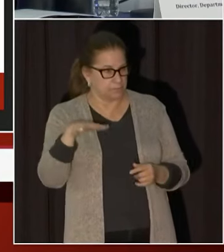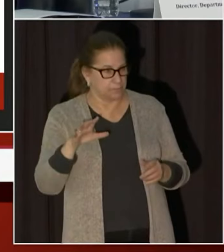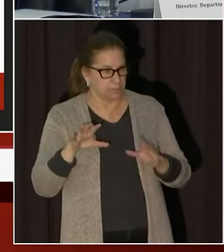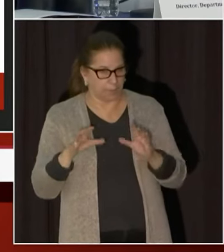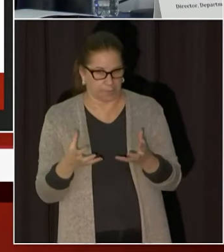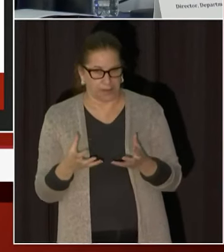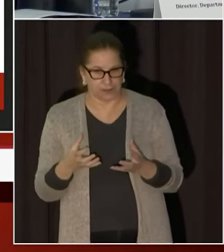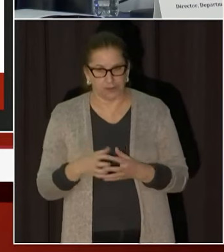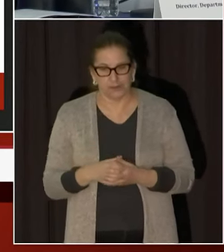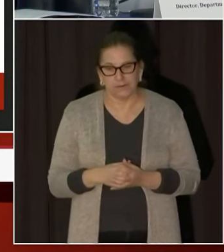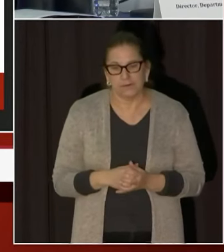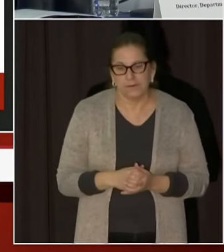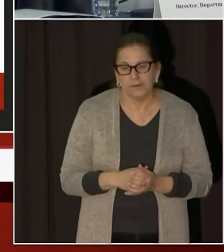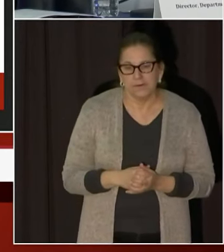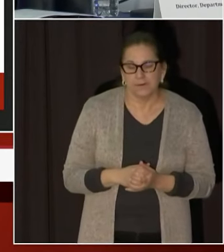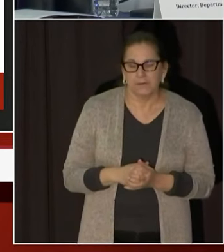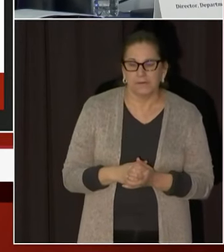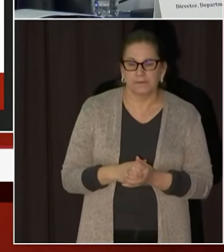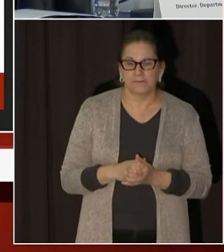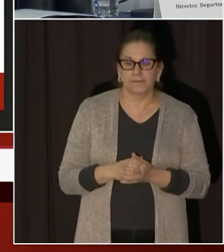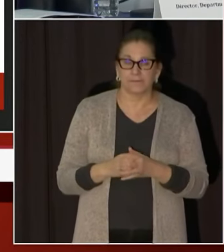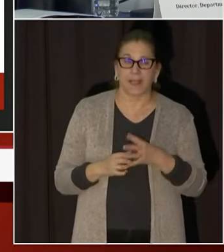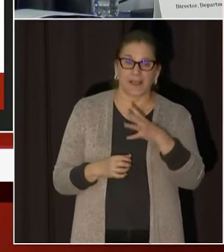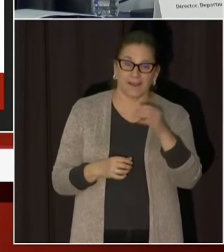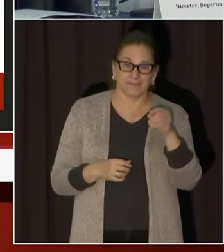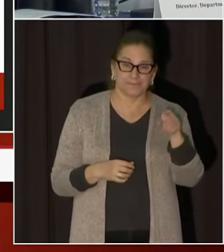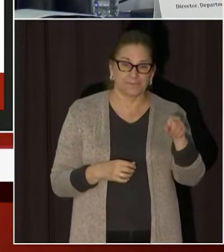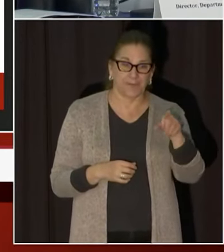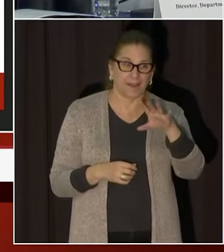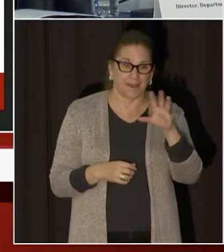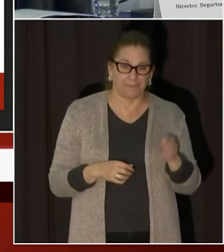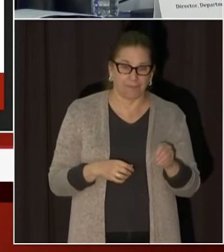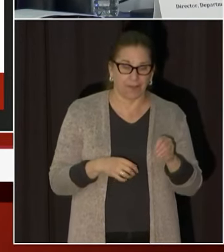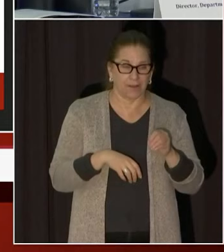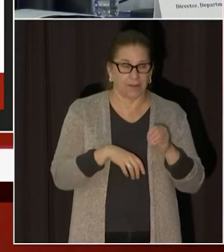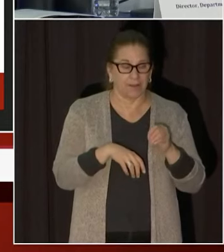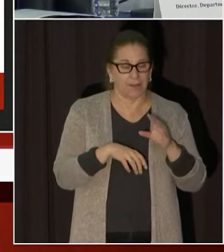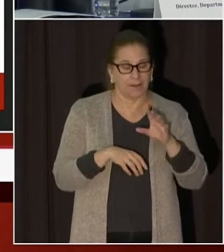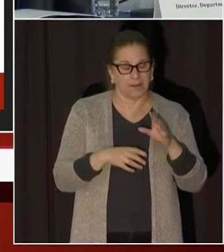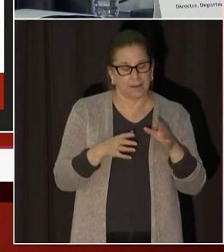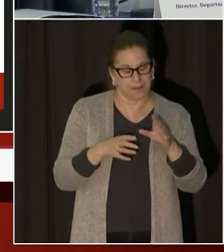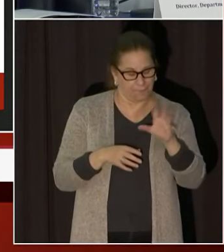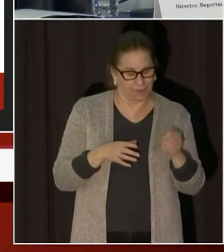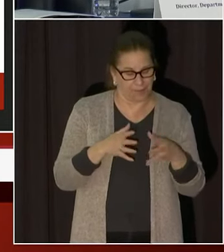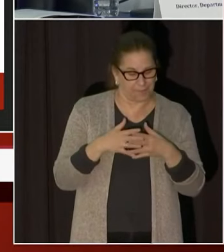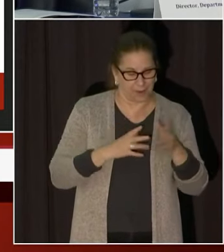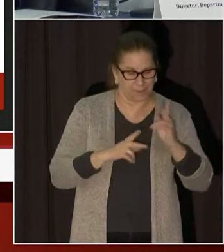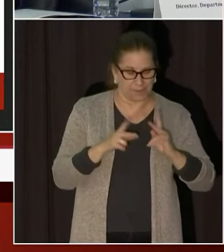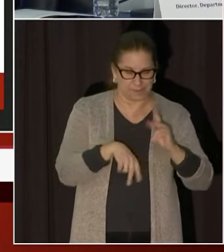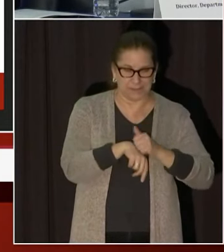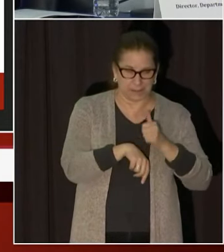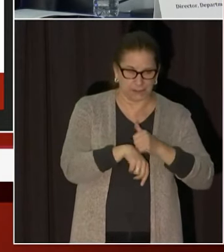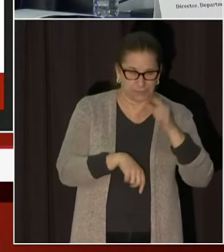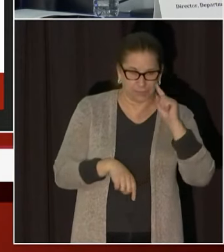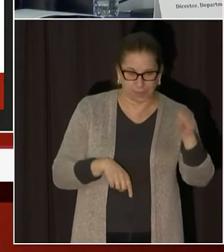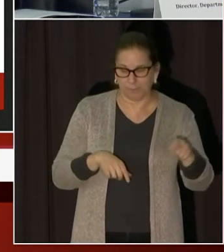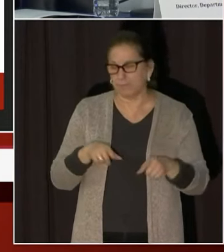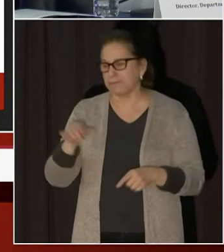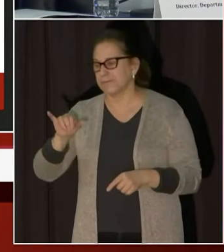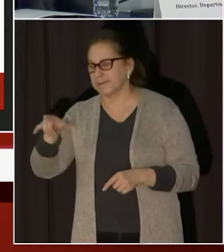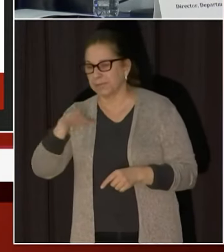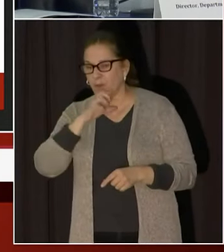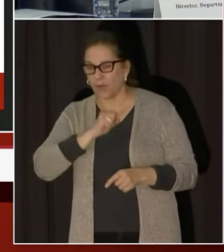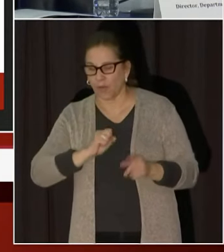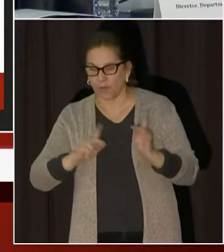particular. And if you look at the chart in the bottom right, you can see exactly what we're talking about, where 71% of